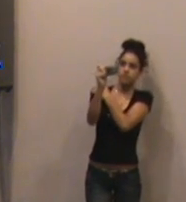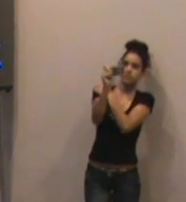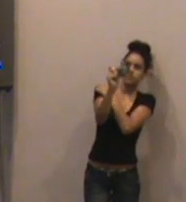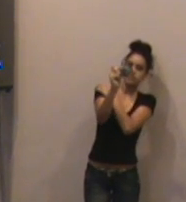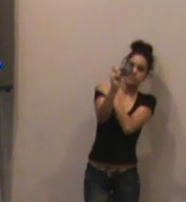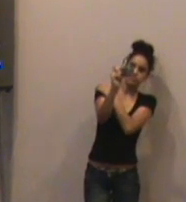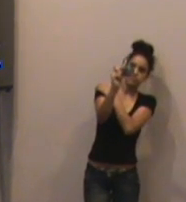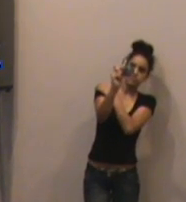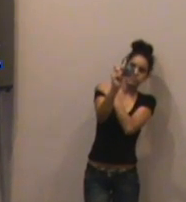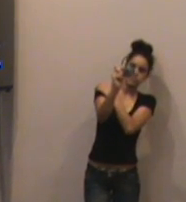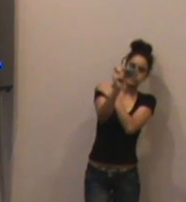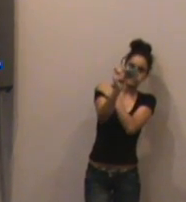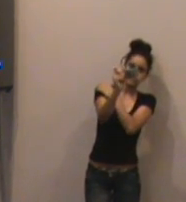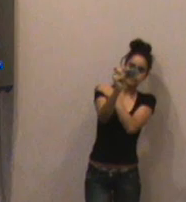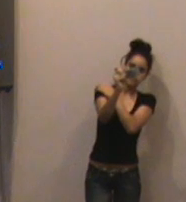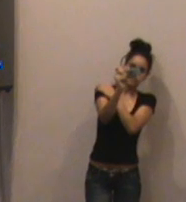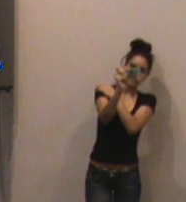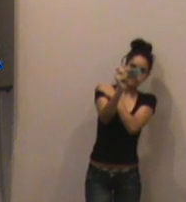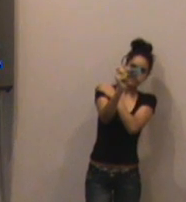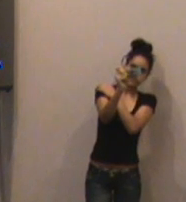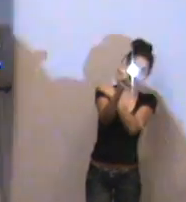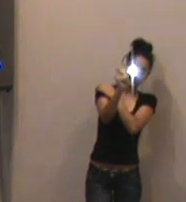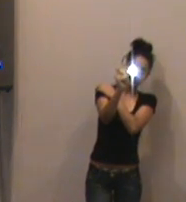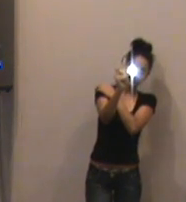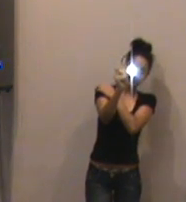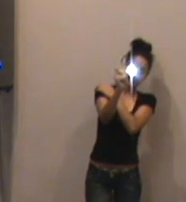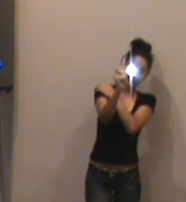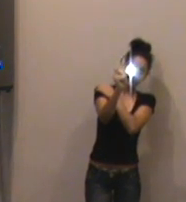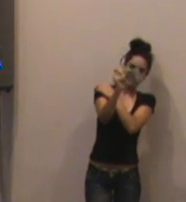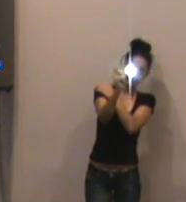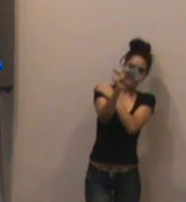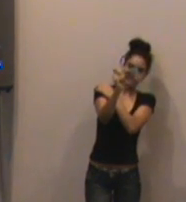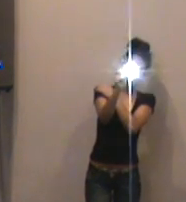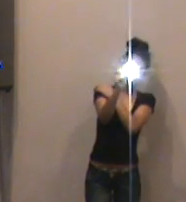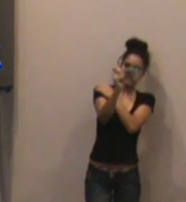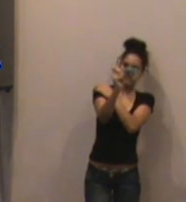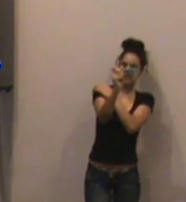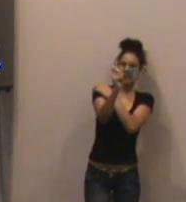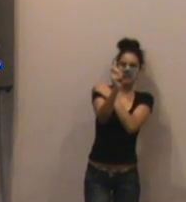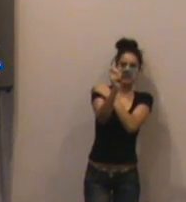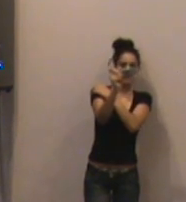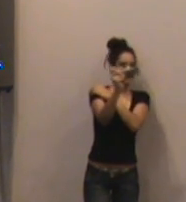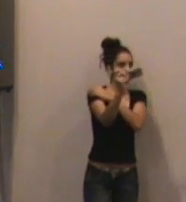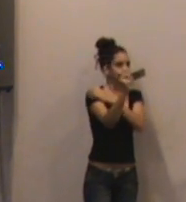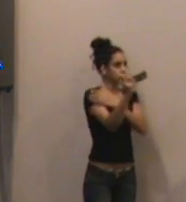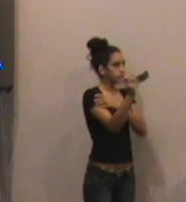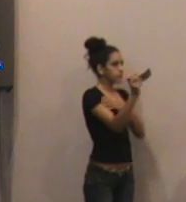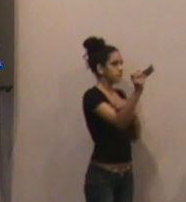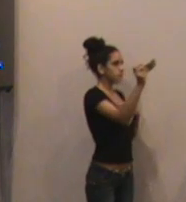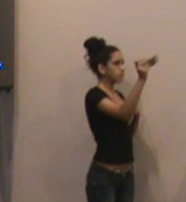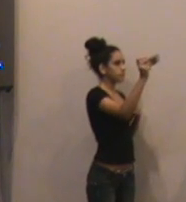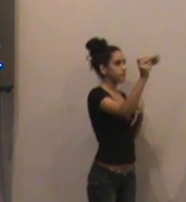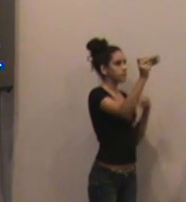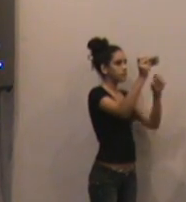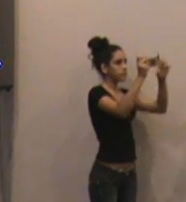Yo soy una señal y una maravilla para ustedes. You're wondering what this guy is doing here. Porque ustedes están pensando, ¿qué hace este hombre hoy